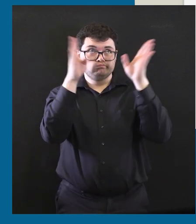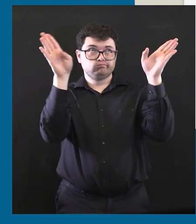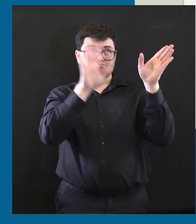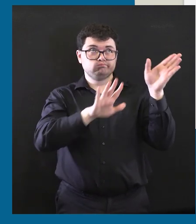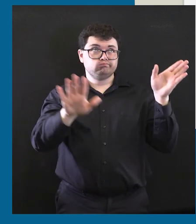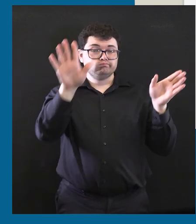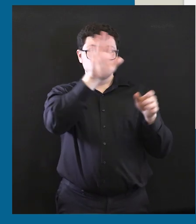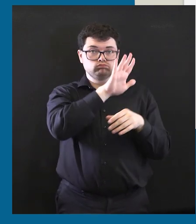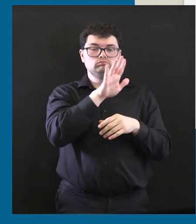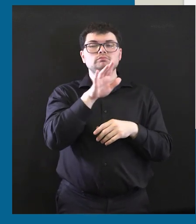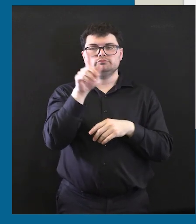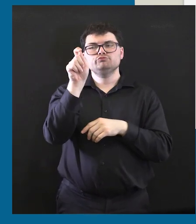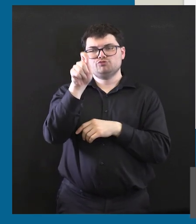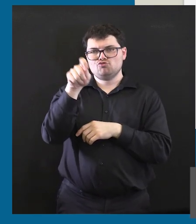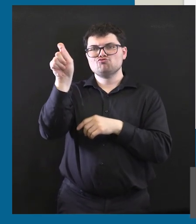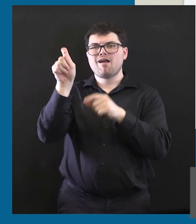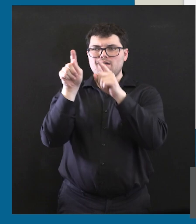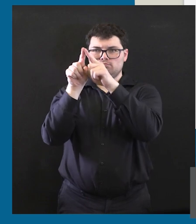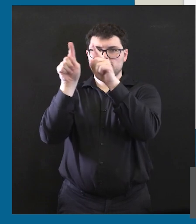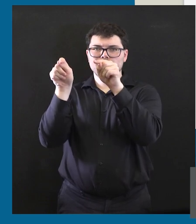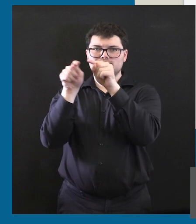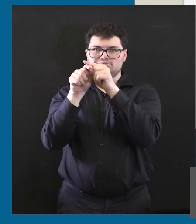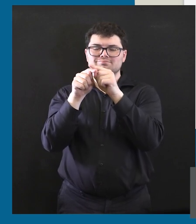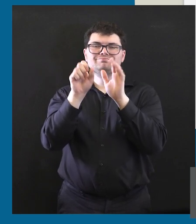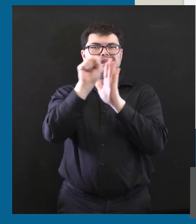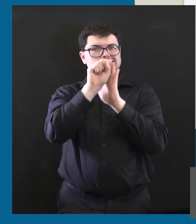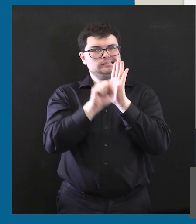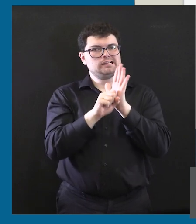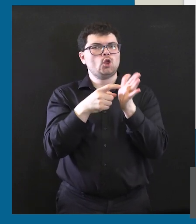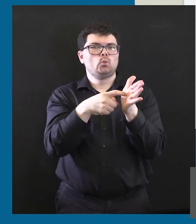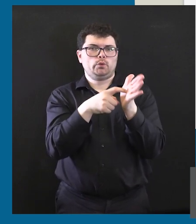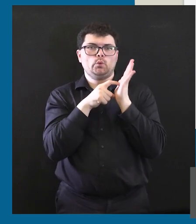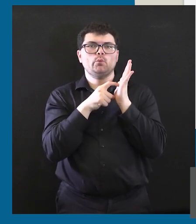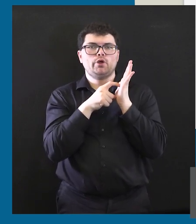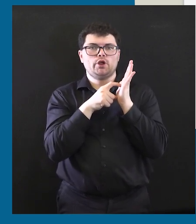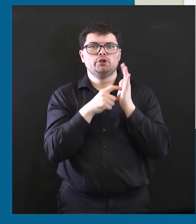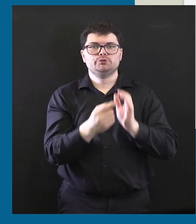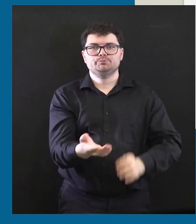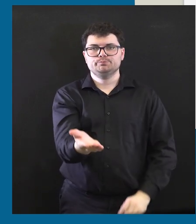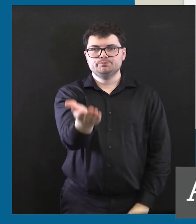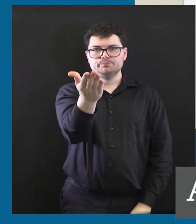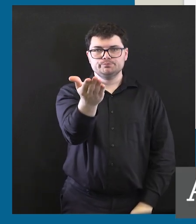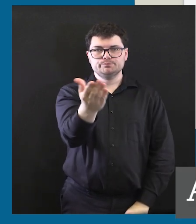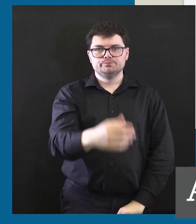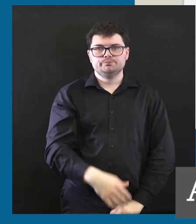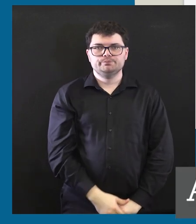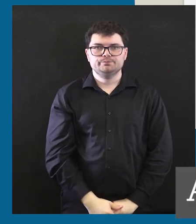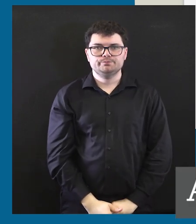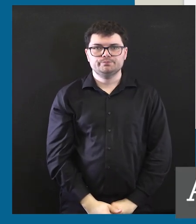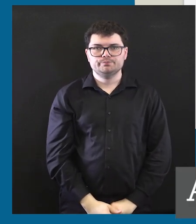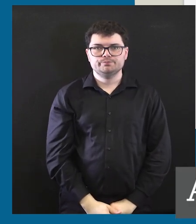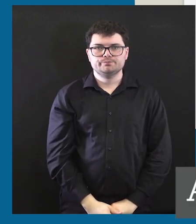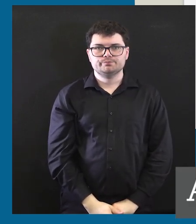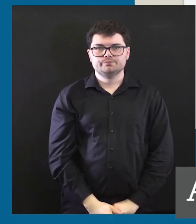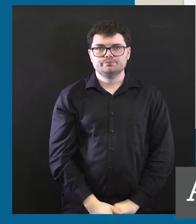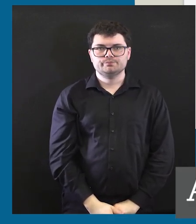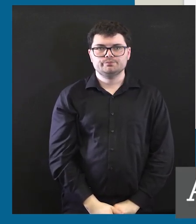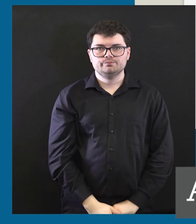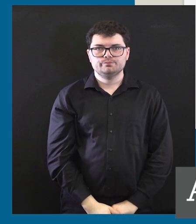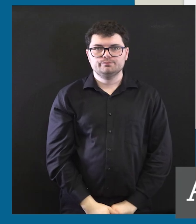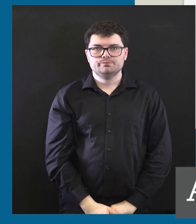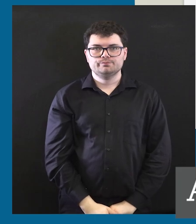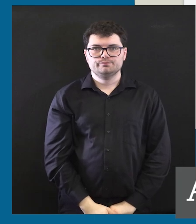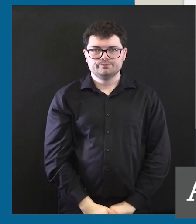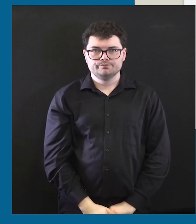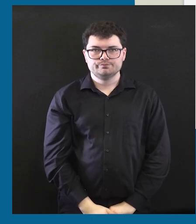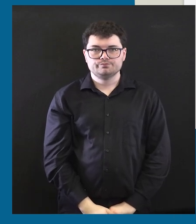If it's a national event, be sure and check that box. Regardless, a state is required for you